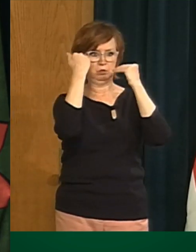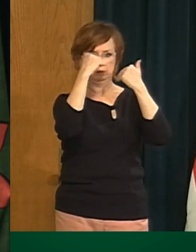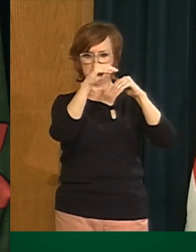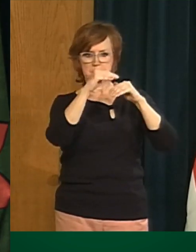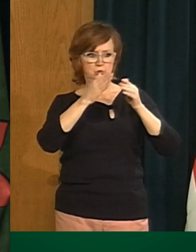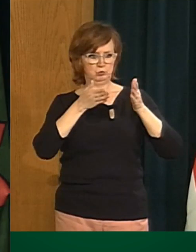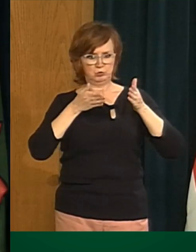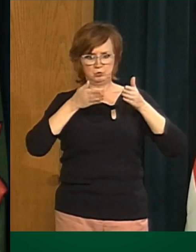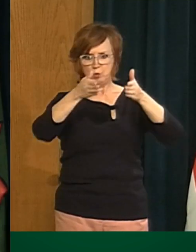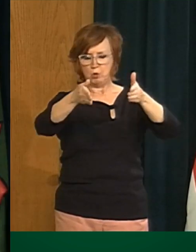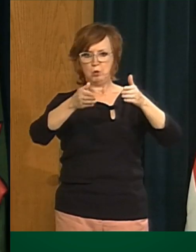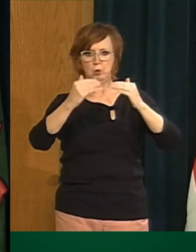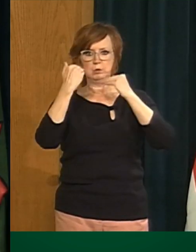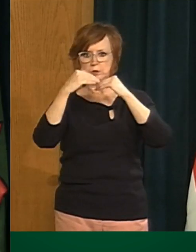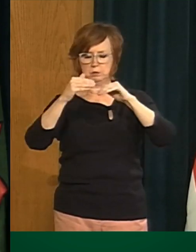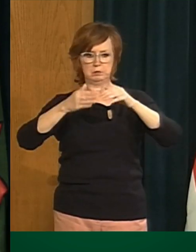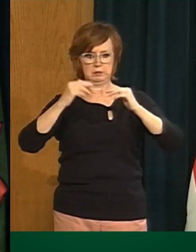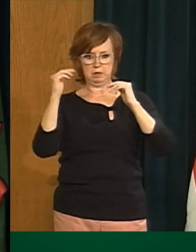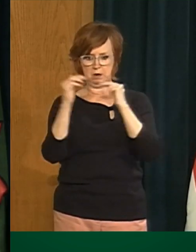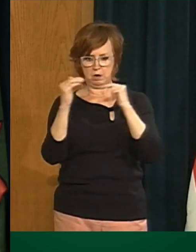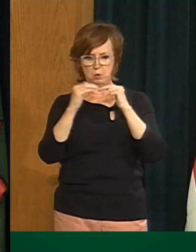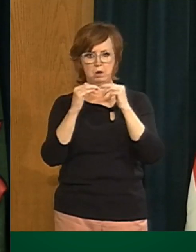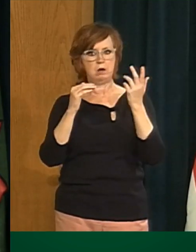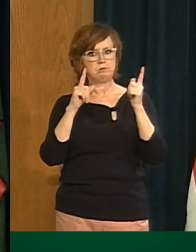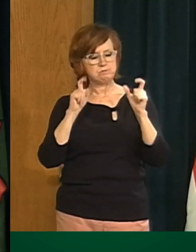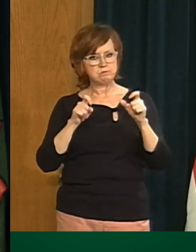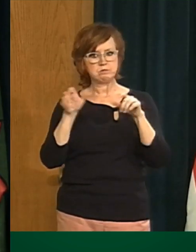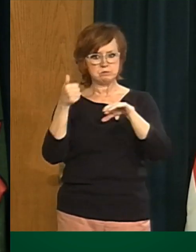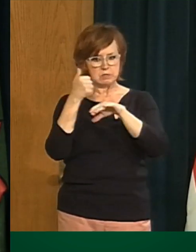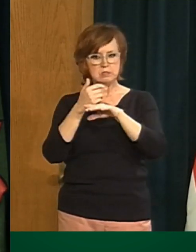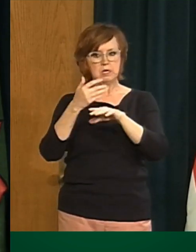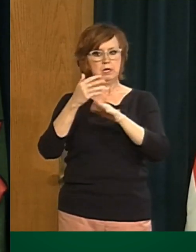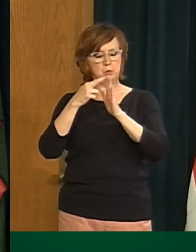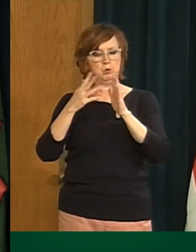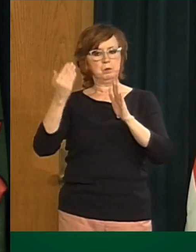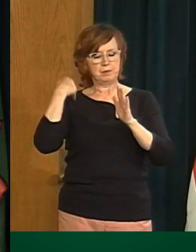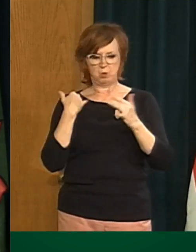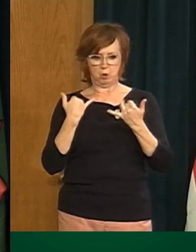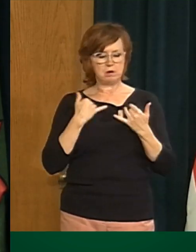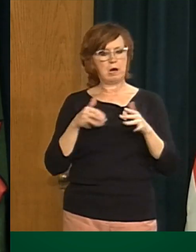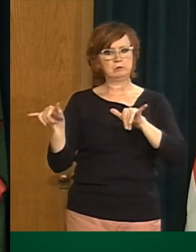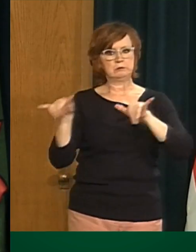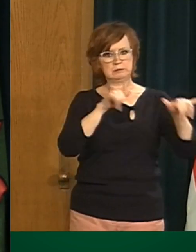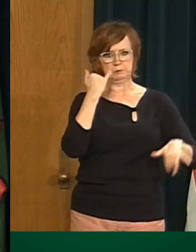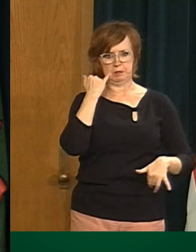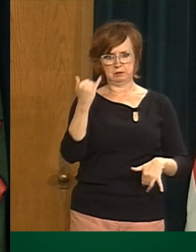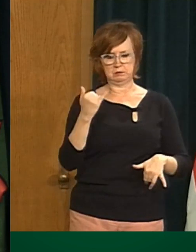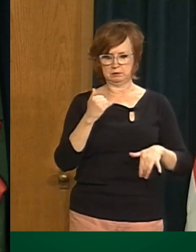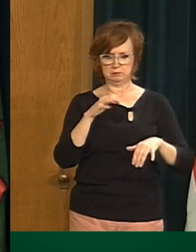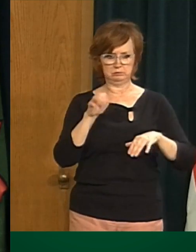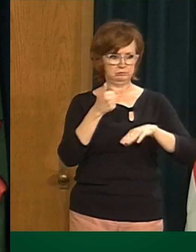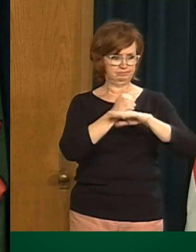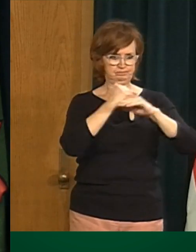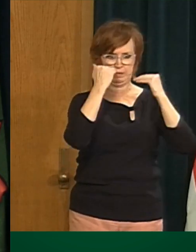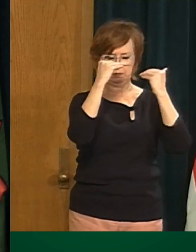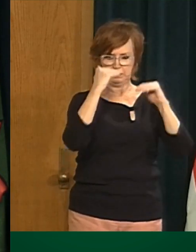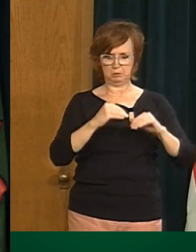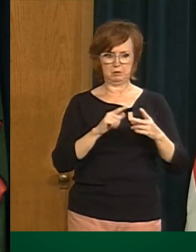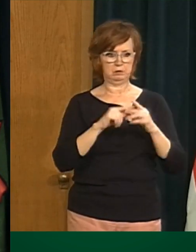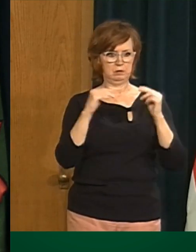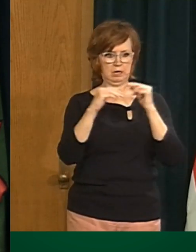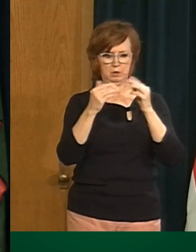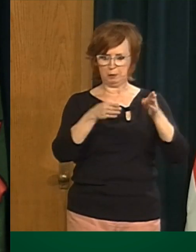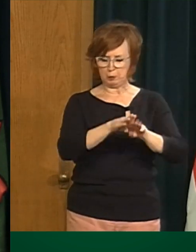in the area. So we are taking steps to become more active in the area, but you also see other support, provincial support